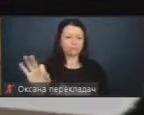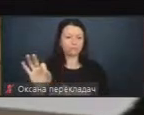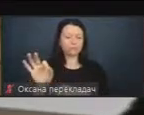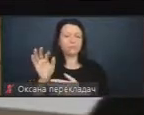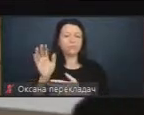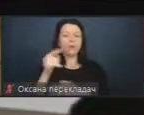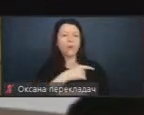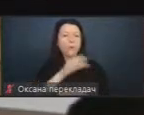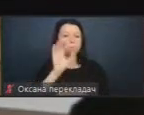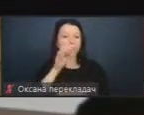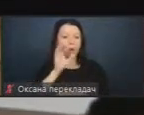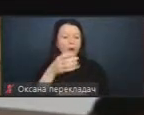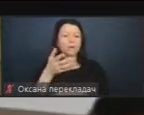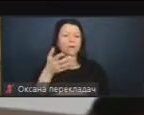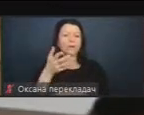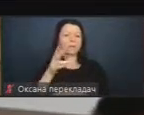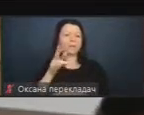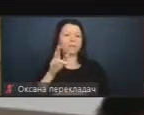Czechia,